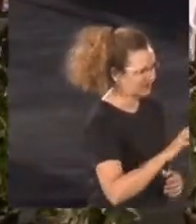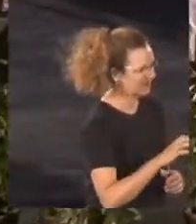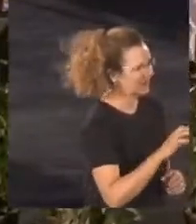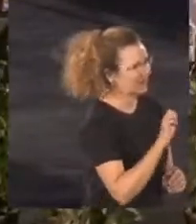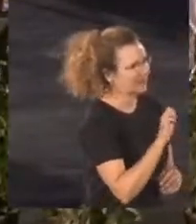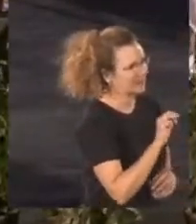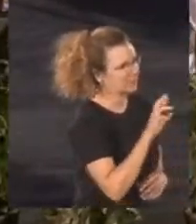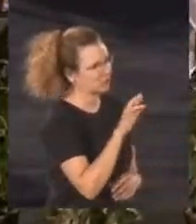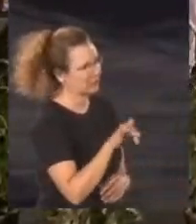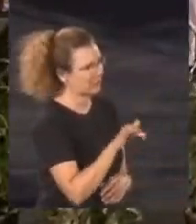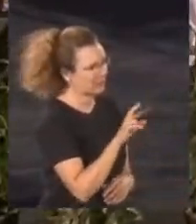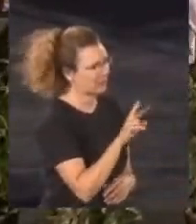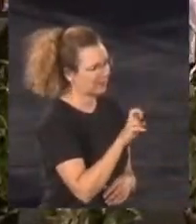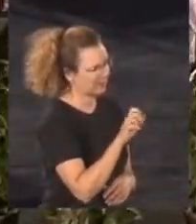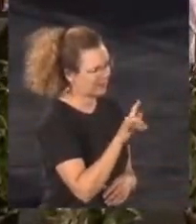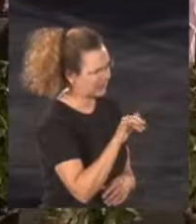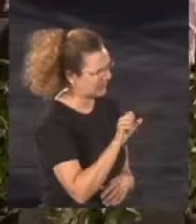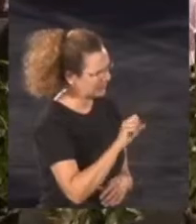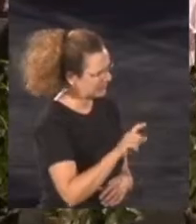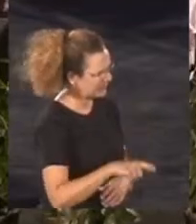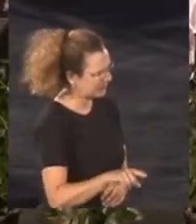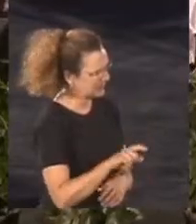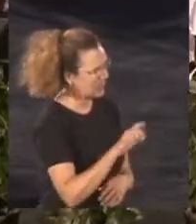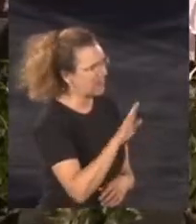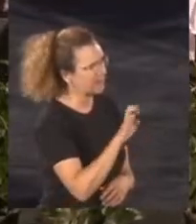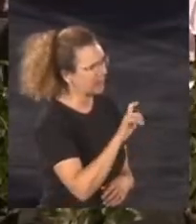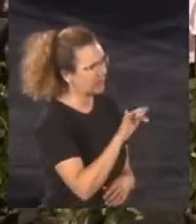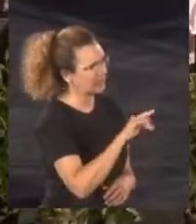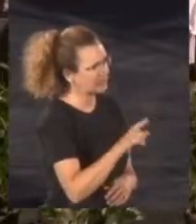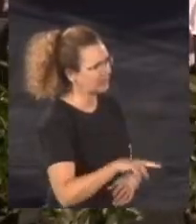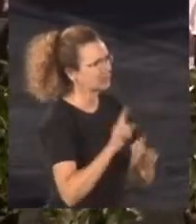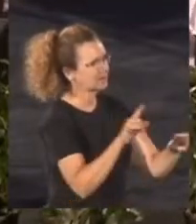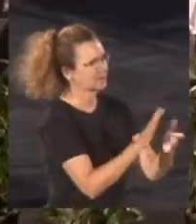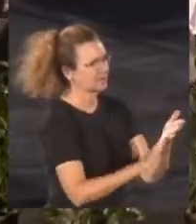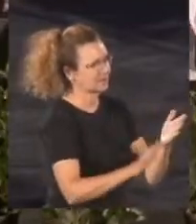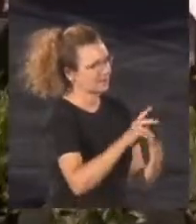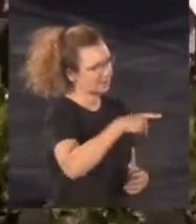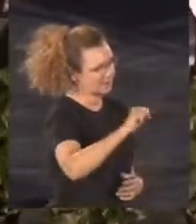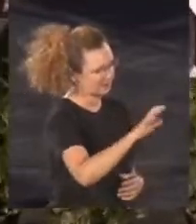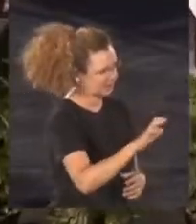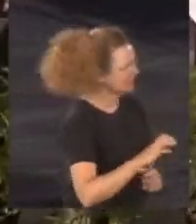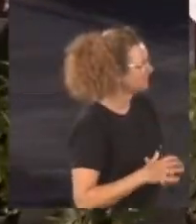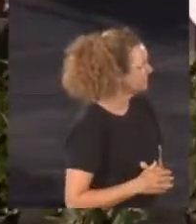Emery Veliz will be attending Palo Alto College.